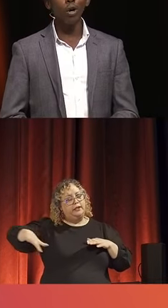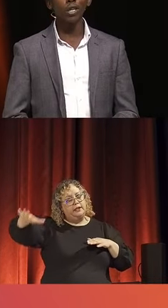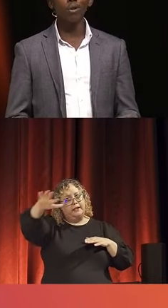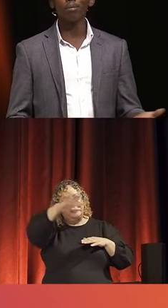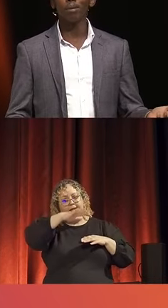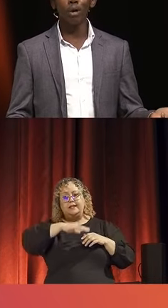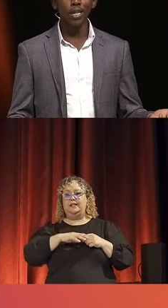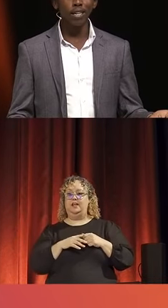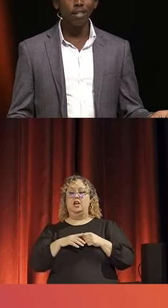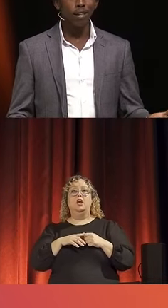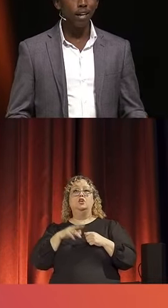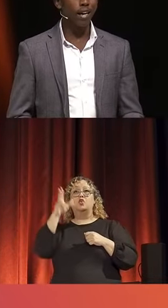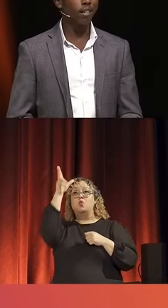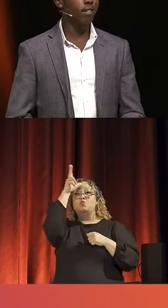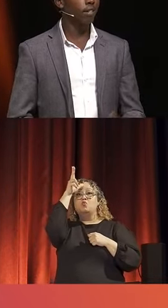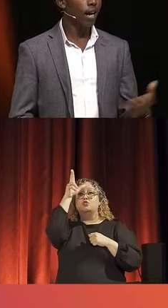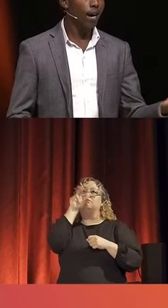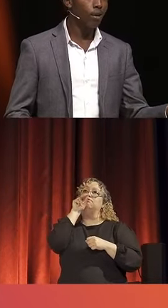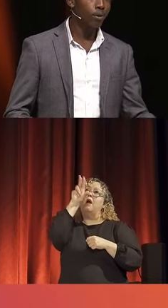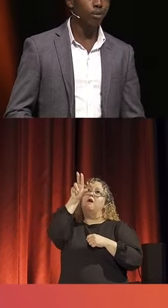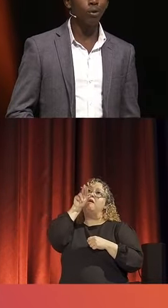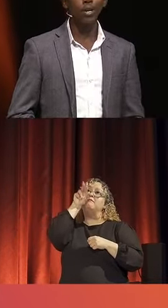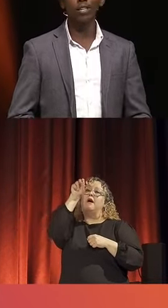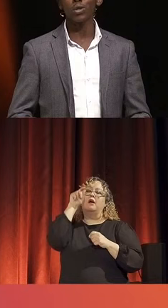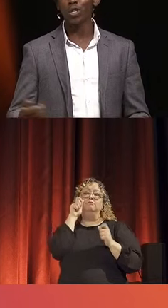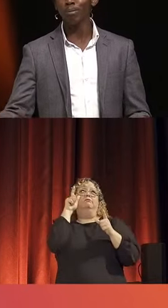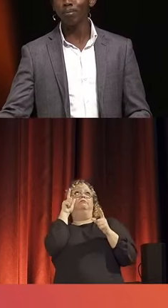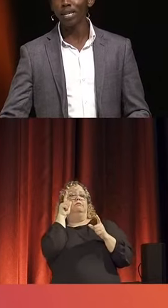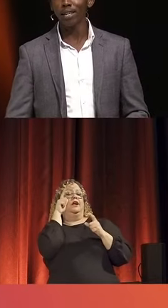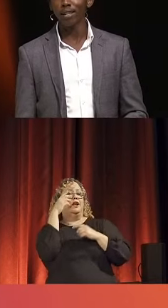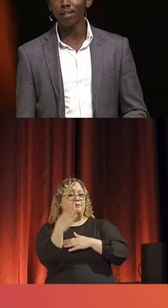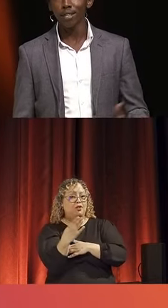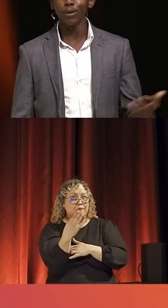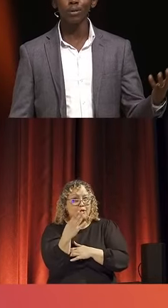roosters woke you up in the morning, and cows mooing